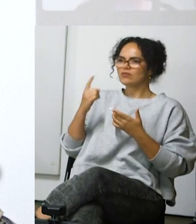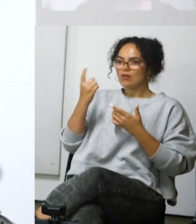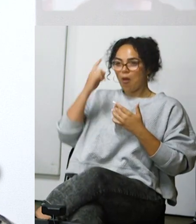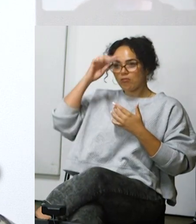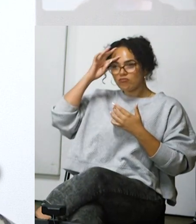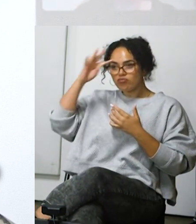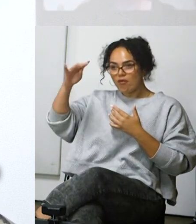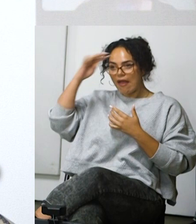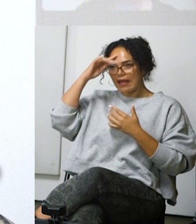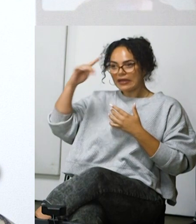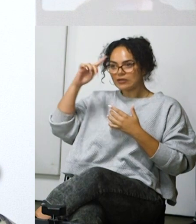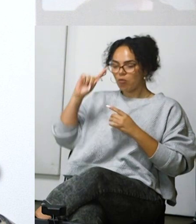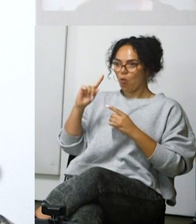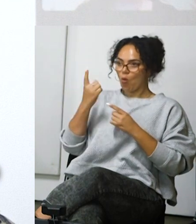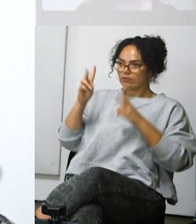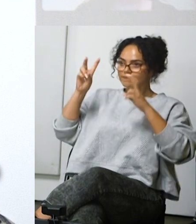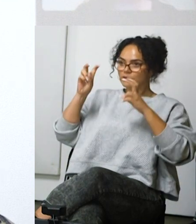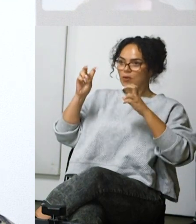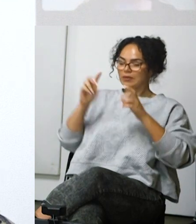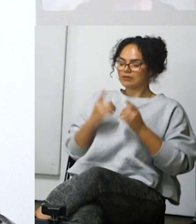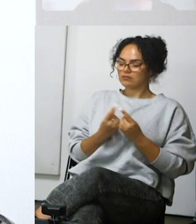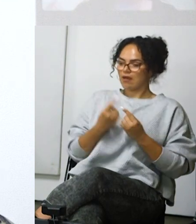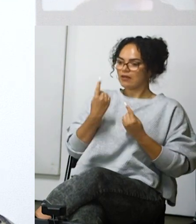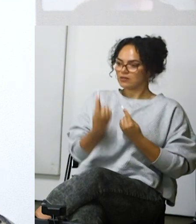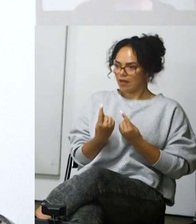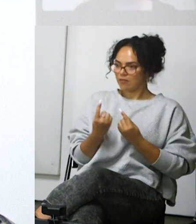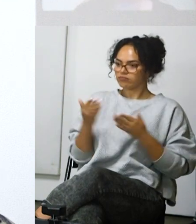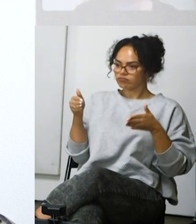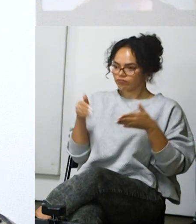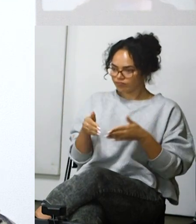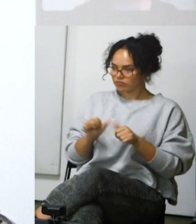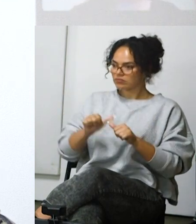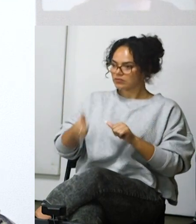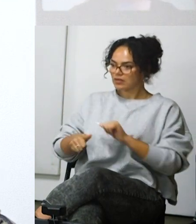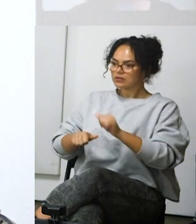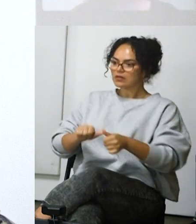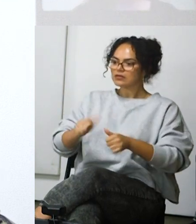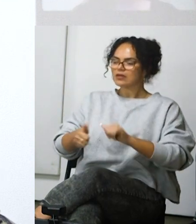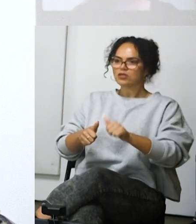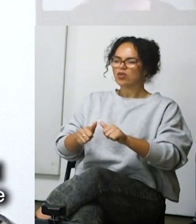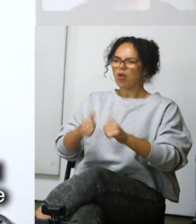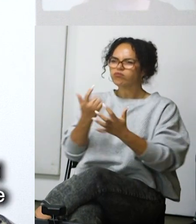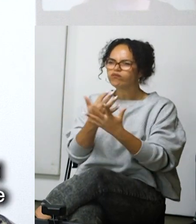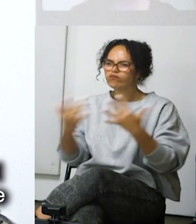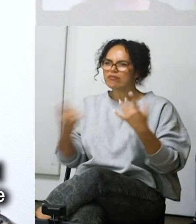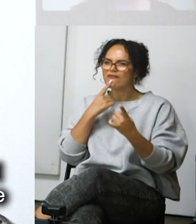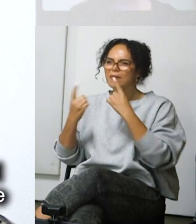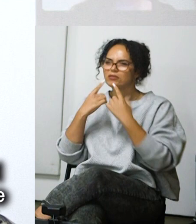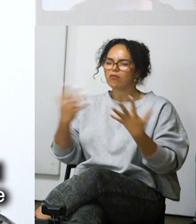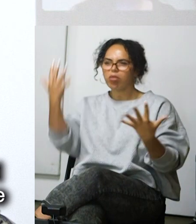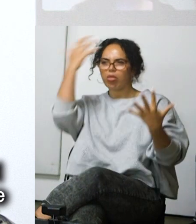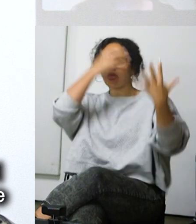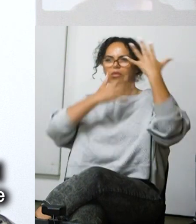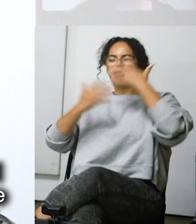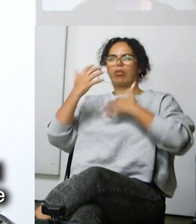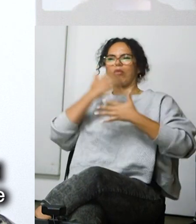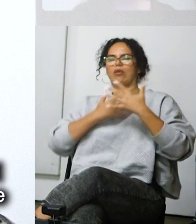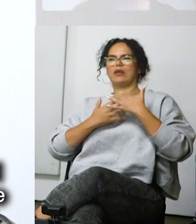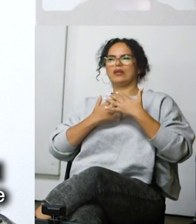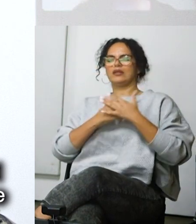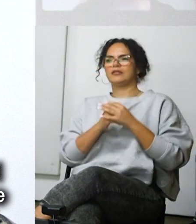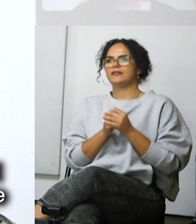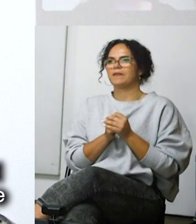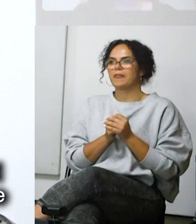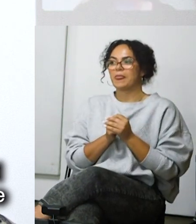multiple competing stimuli or sources of information. So on the one hand, that means that we are